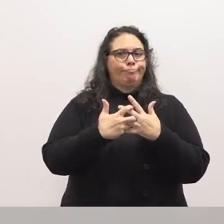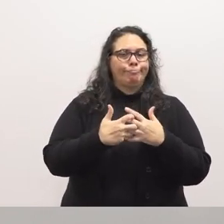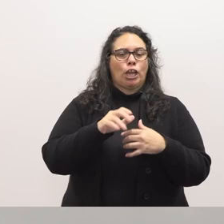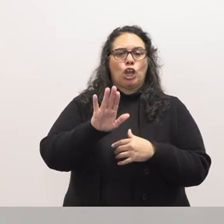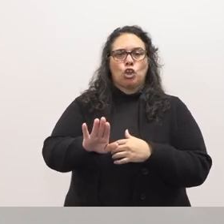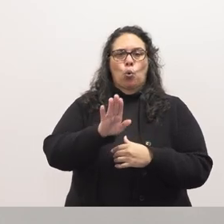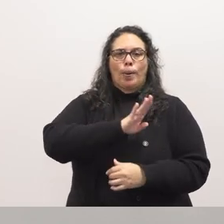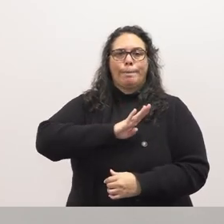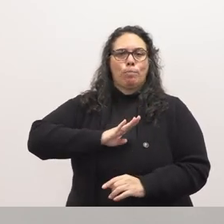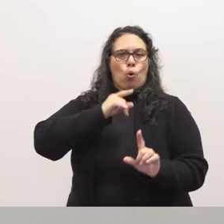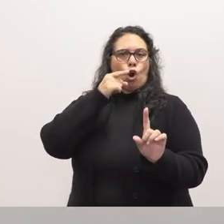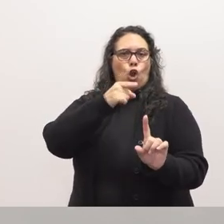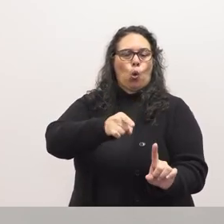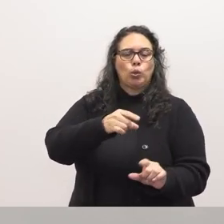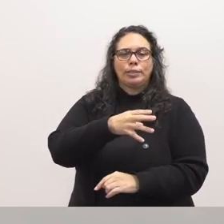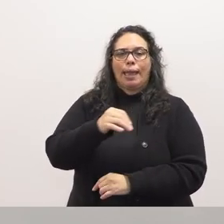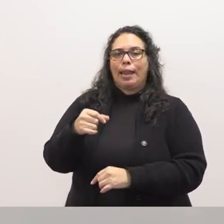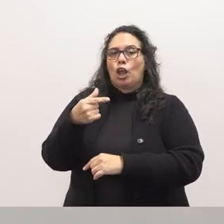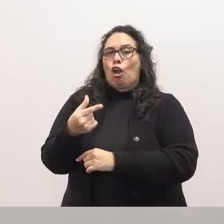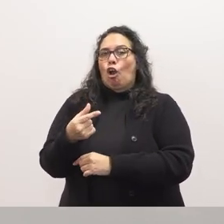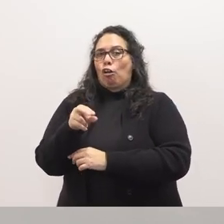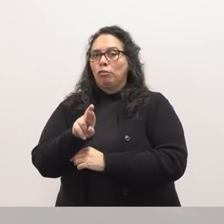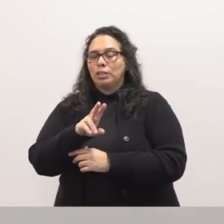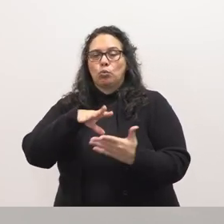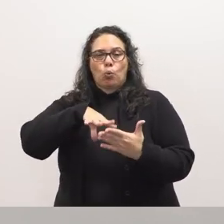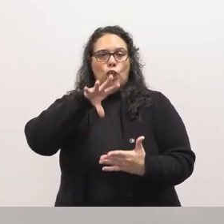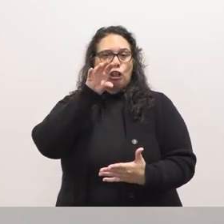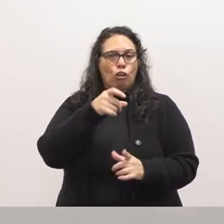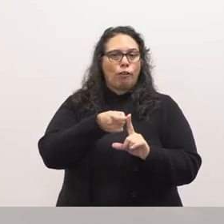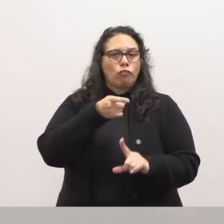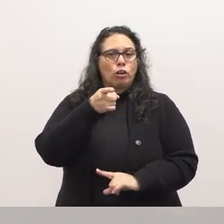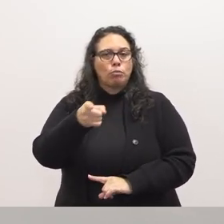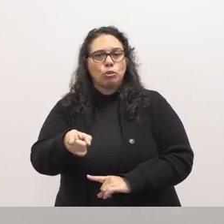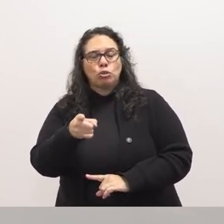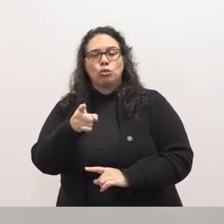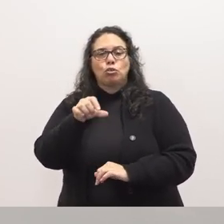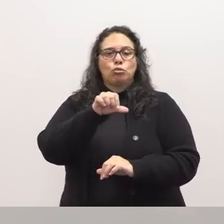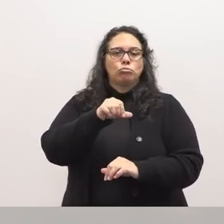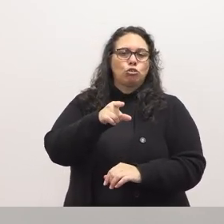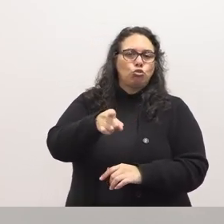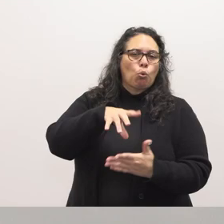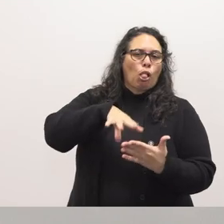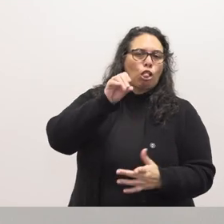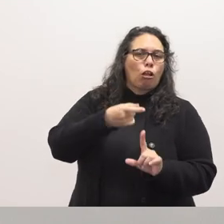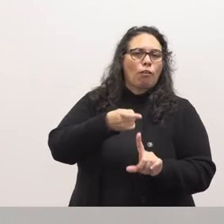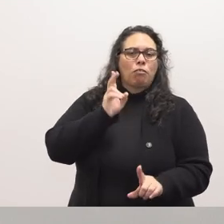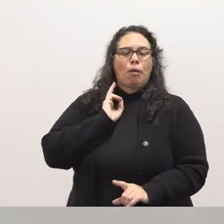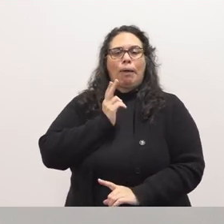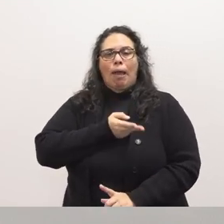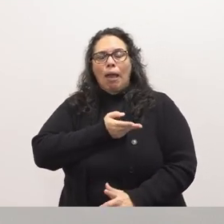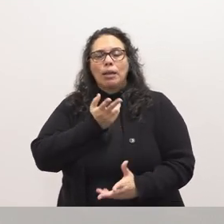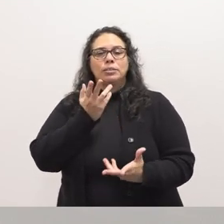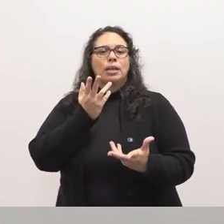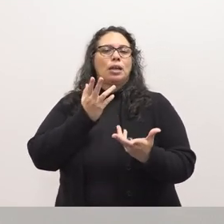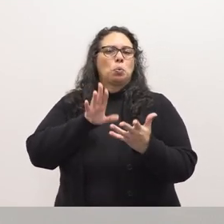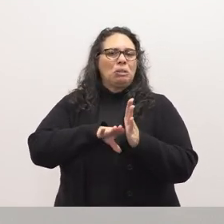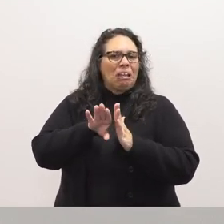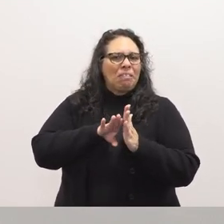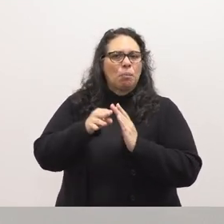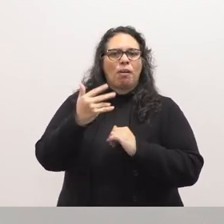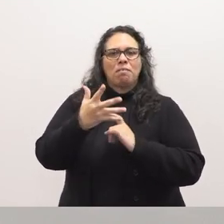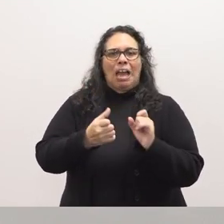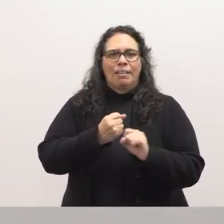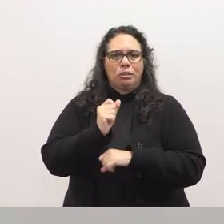guardrails. And then we'll learn from you and we'll learn from one another as we go through this year to be able to develop what would become that five-year calendar. So just a